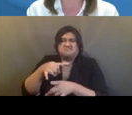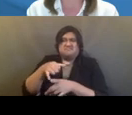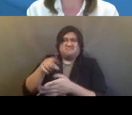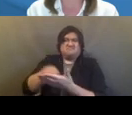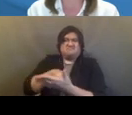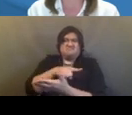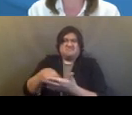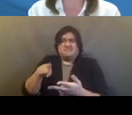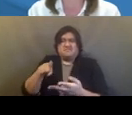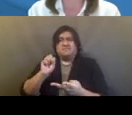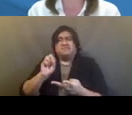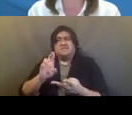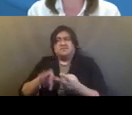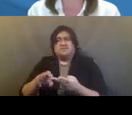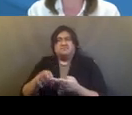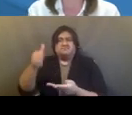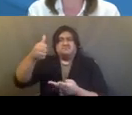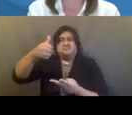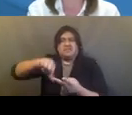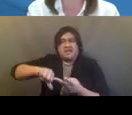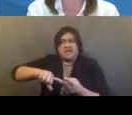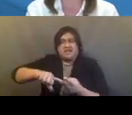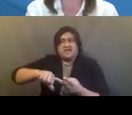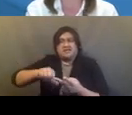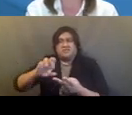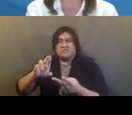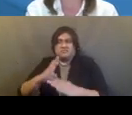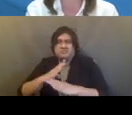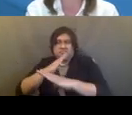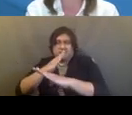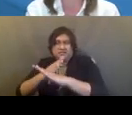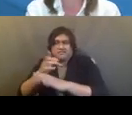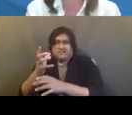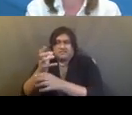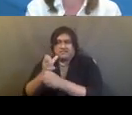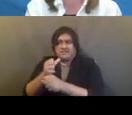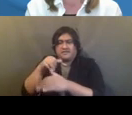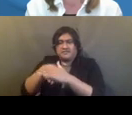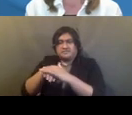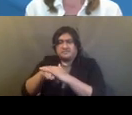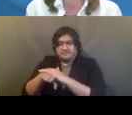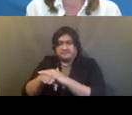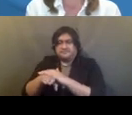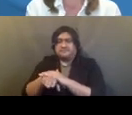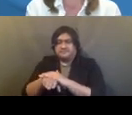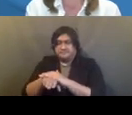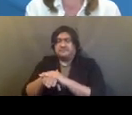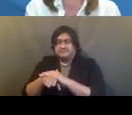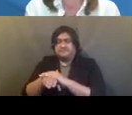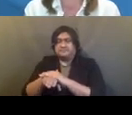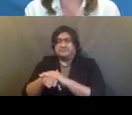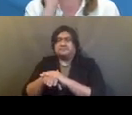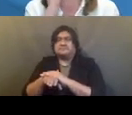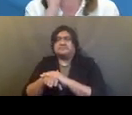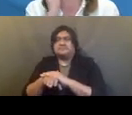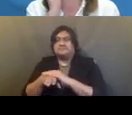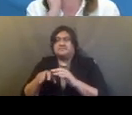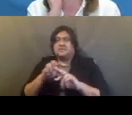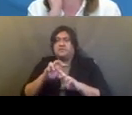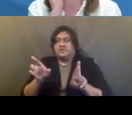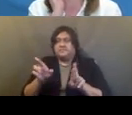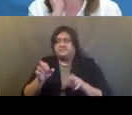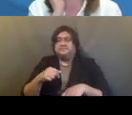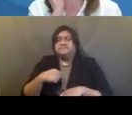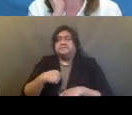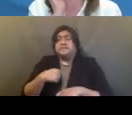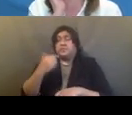provider about transgender people in order to receive the appropriate care. We know that facing discrimination, harassment,